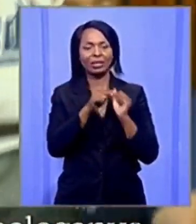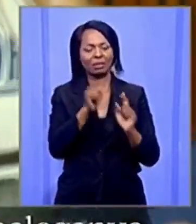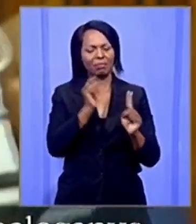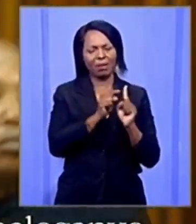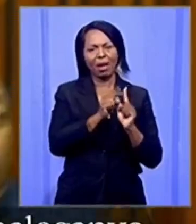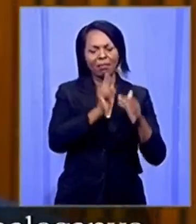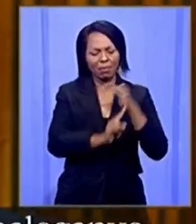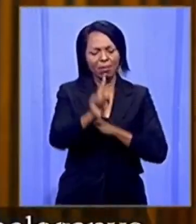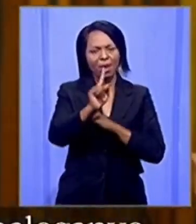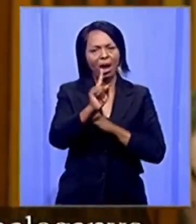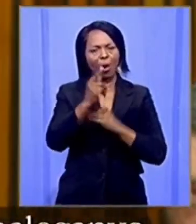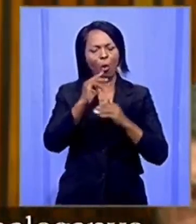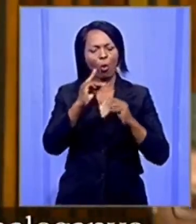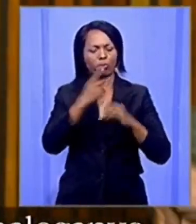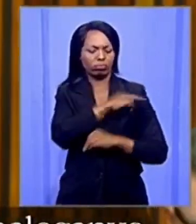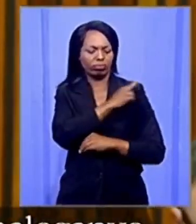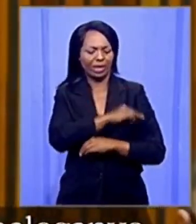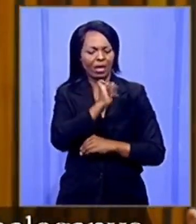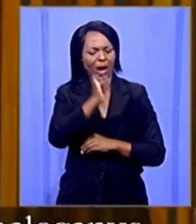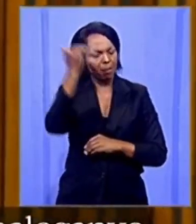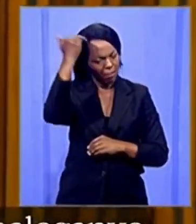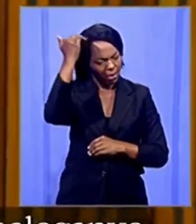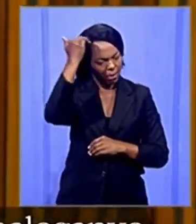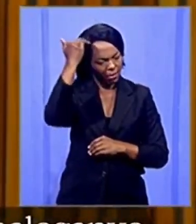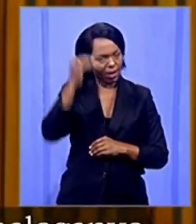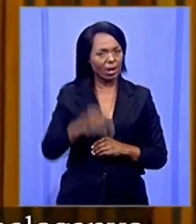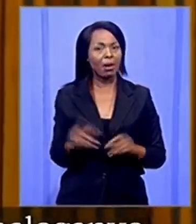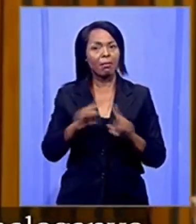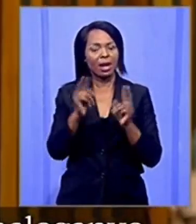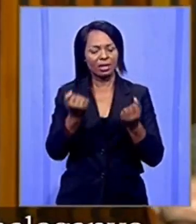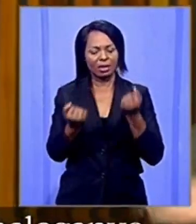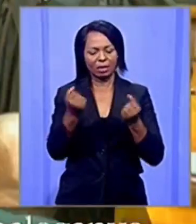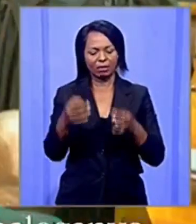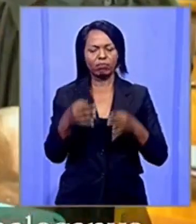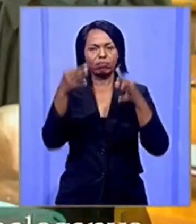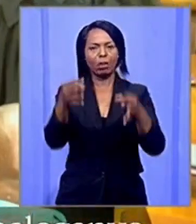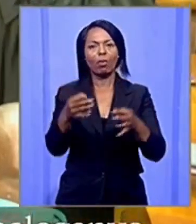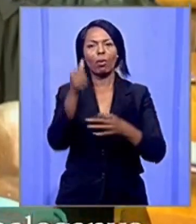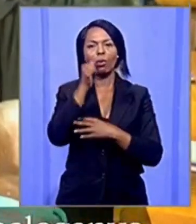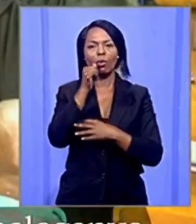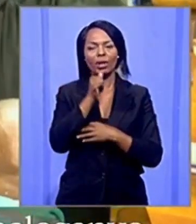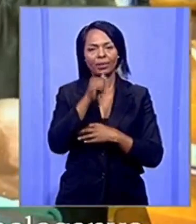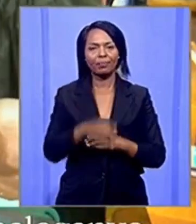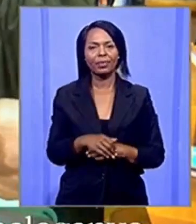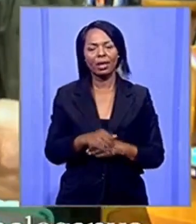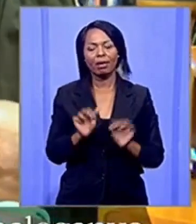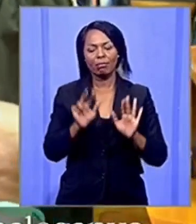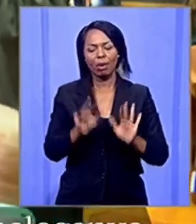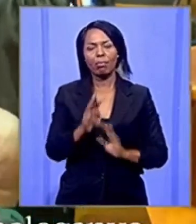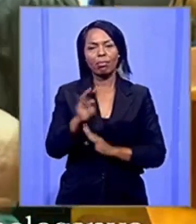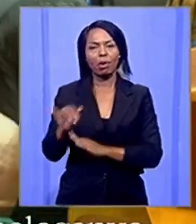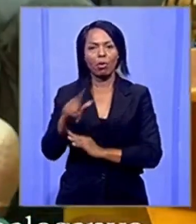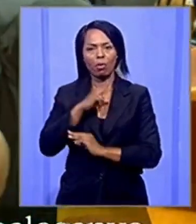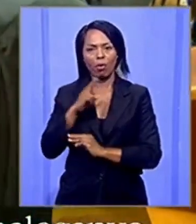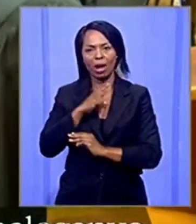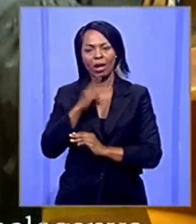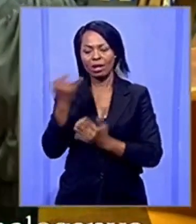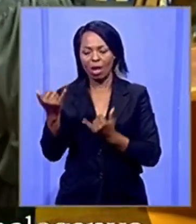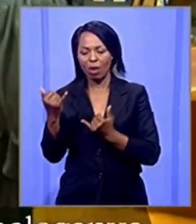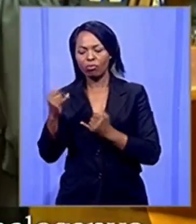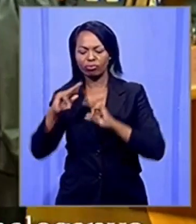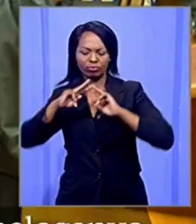malwetse a tlhaloganyo. Morero ono o buseditswe morao go fitlha ka motsheganong a tlhola malatsi a le 8 gore puso e dire